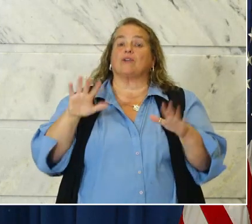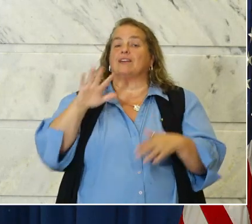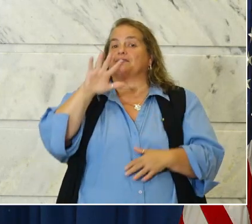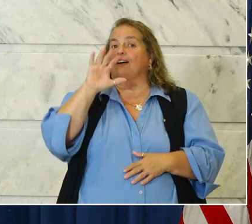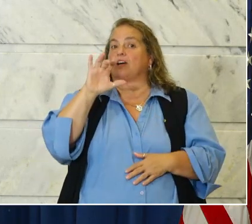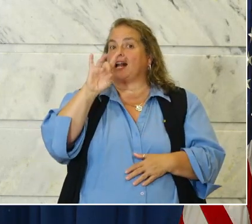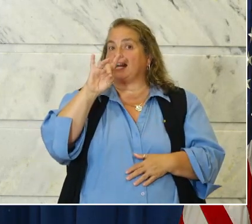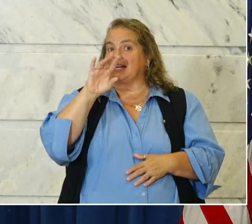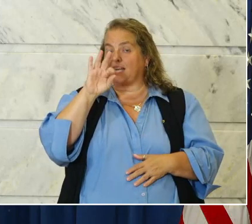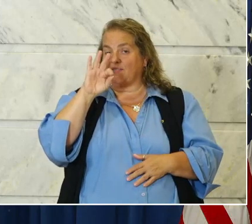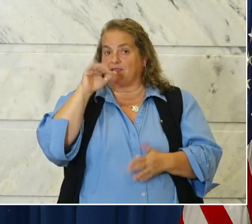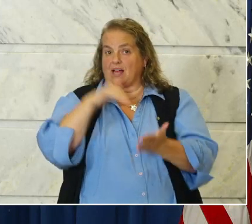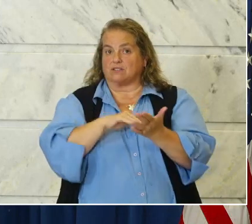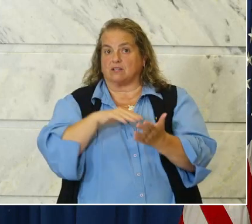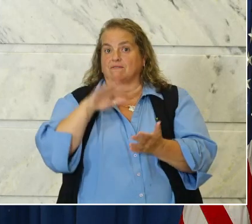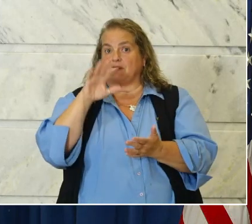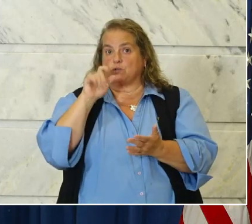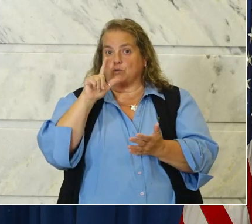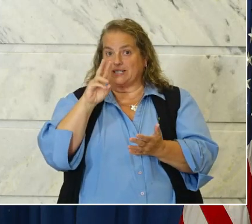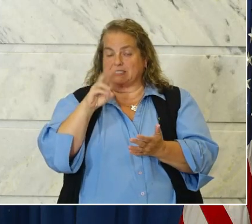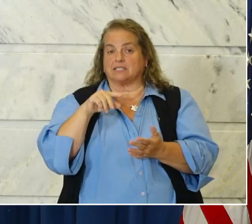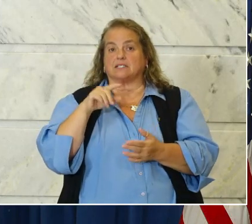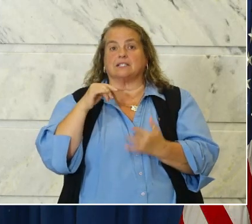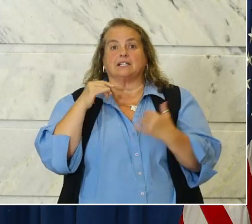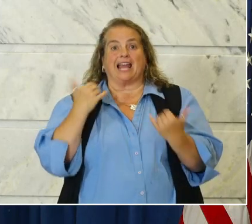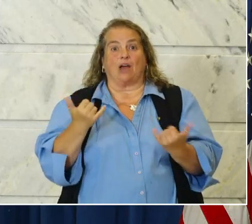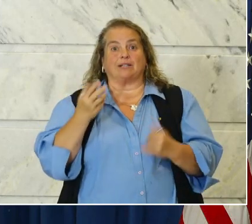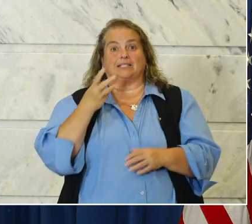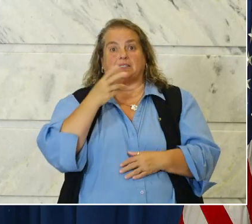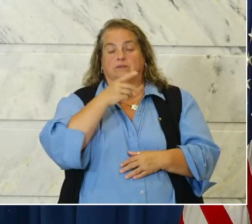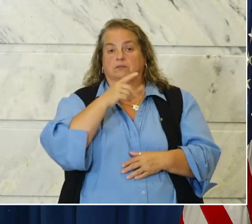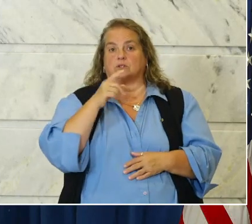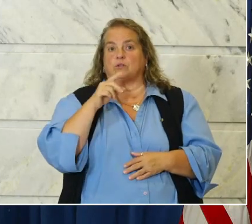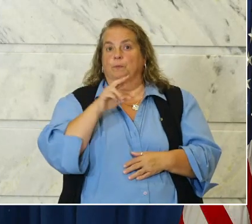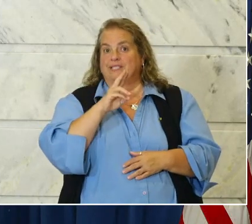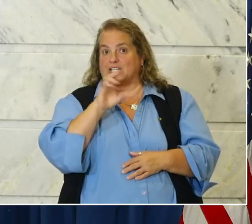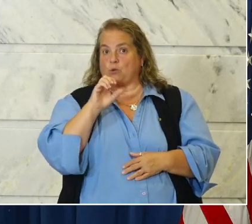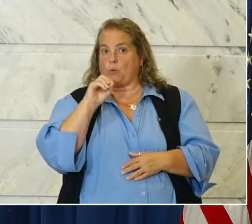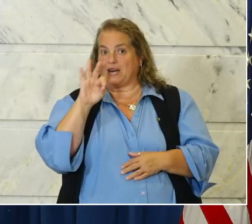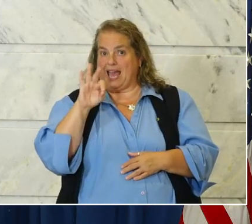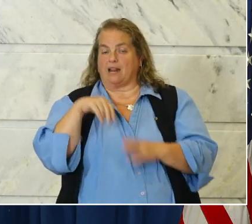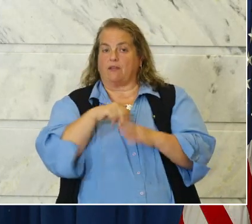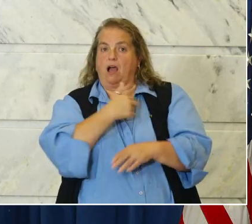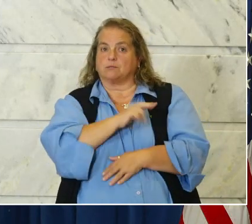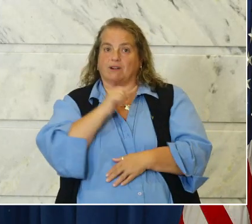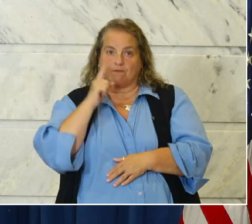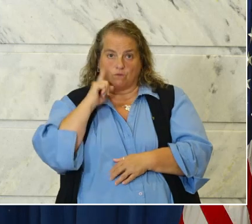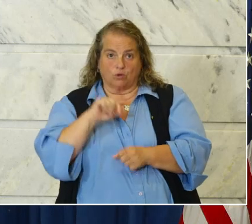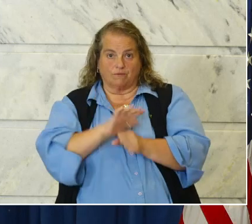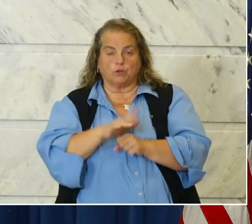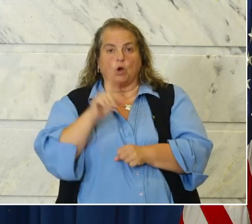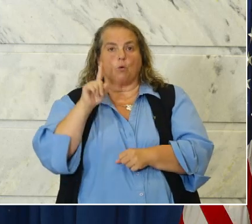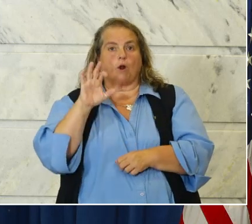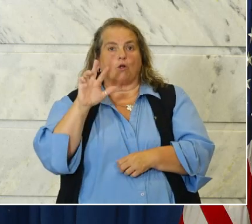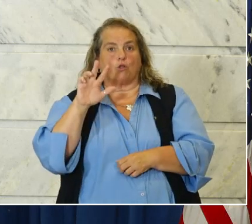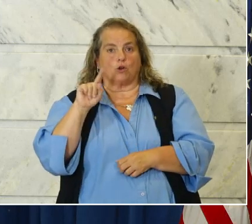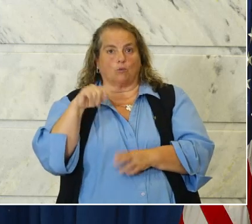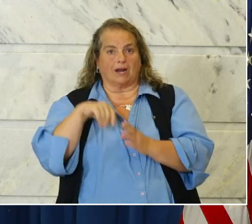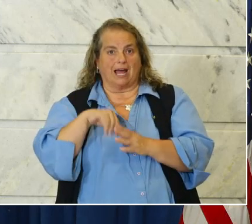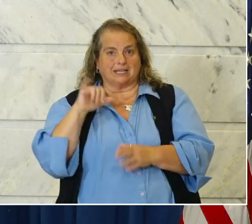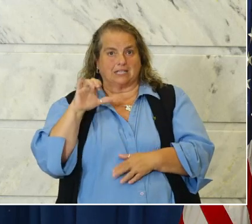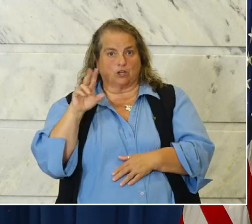588,926. Currently 609 people hospitalized for COVID-19, 131 in the ICU. At